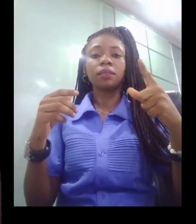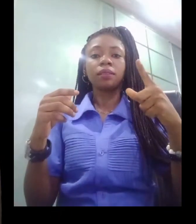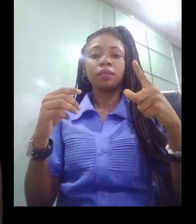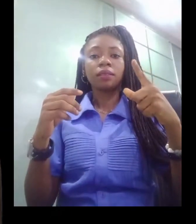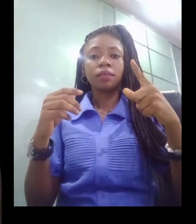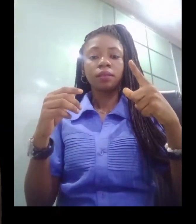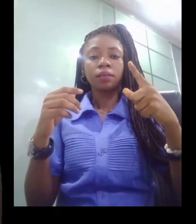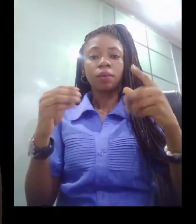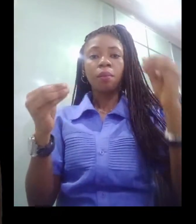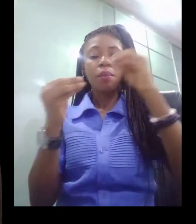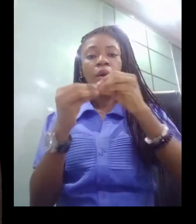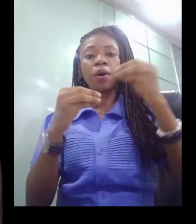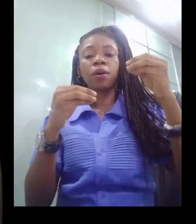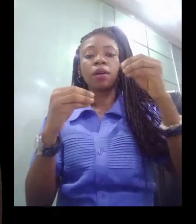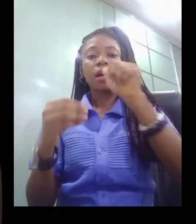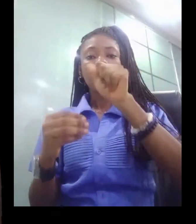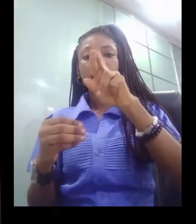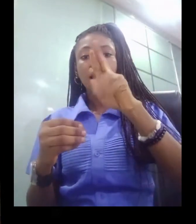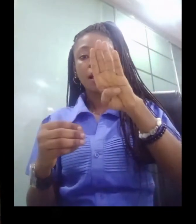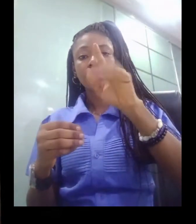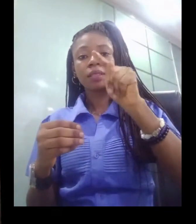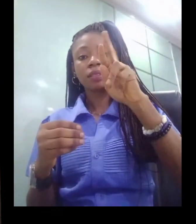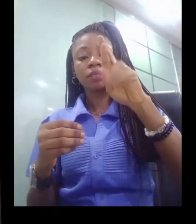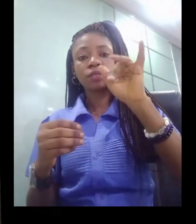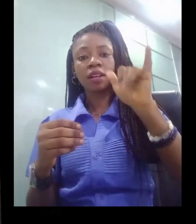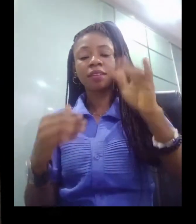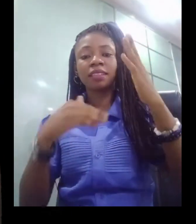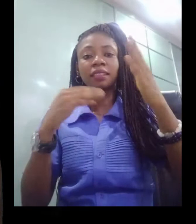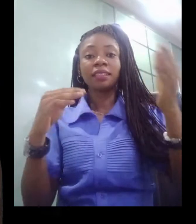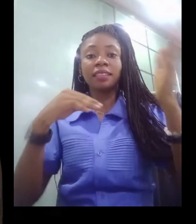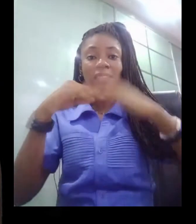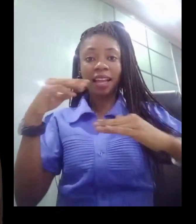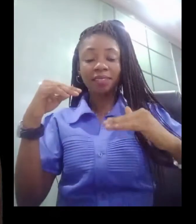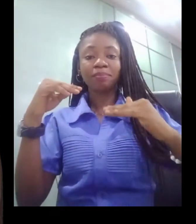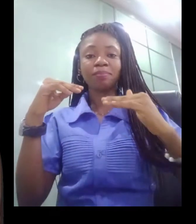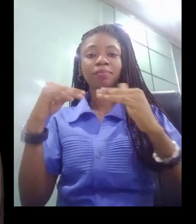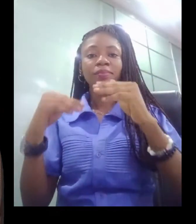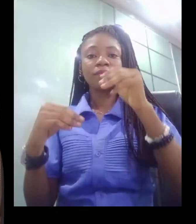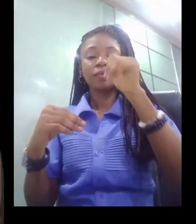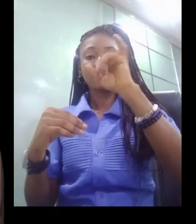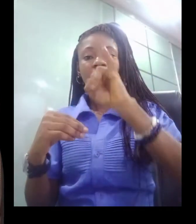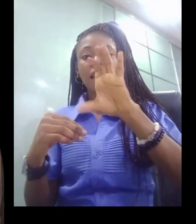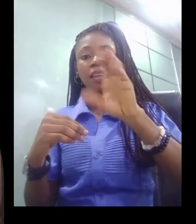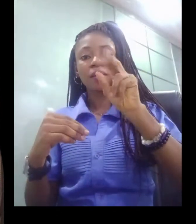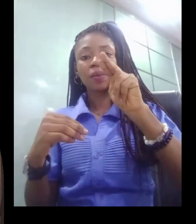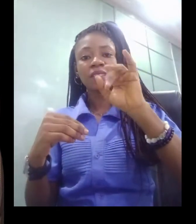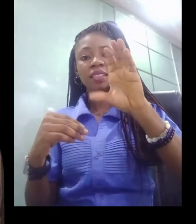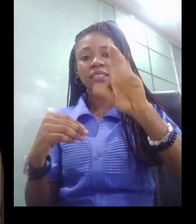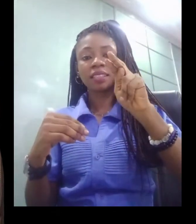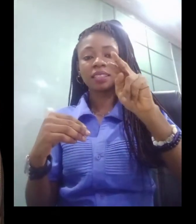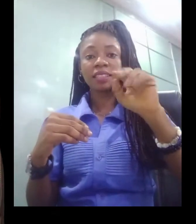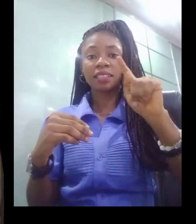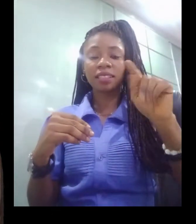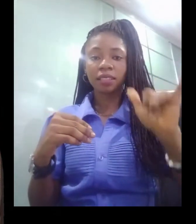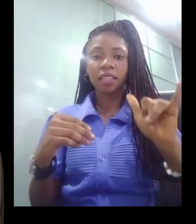or both modalities, both spoken and signed. If you look at Aisha's story, you can pick